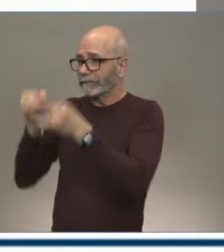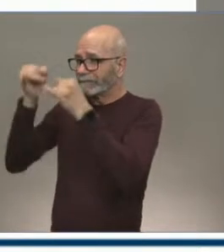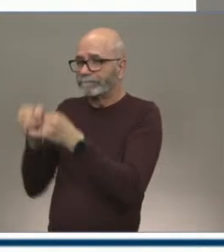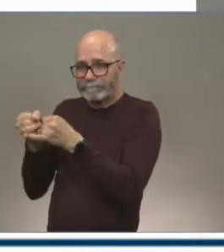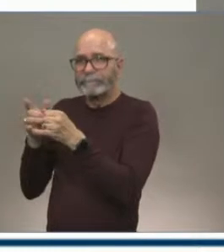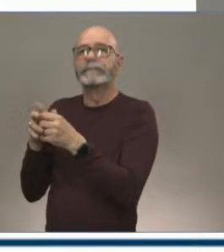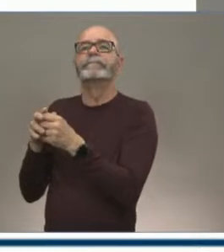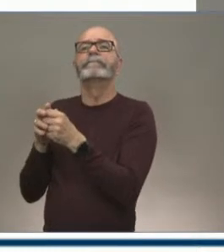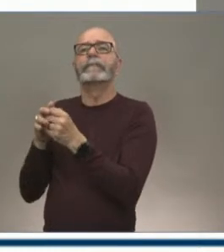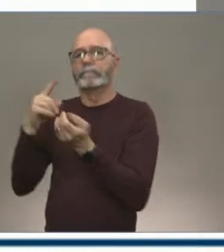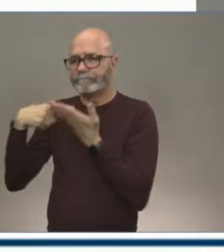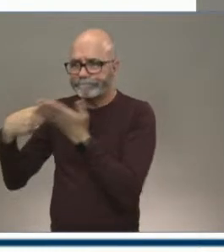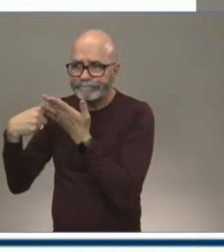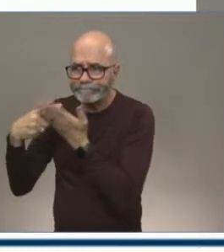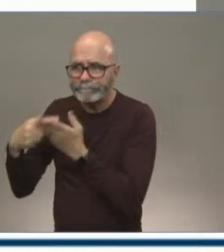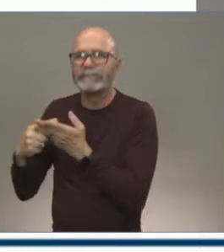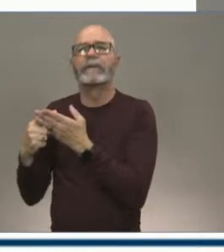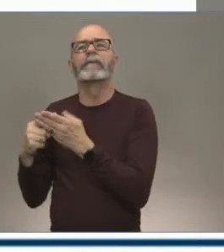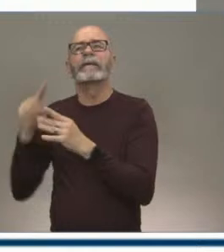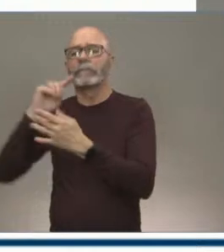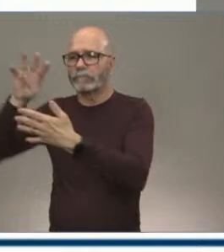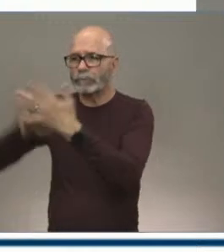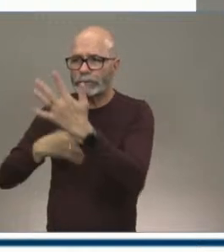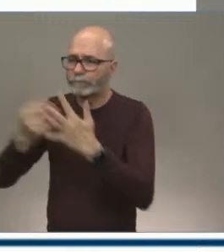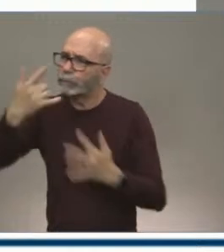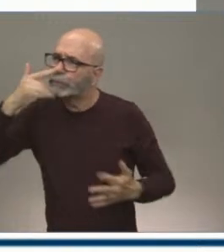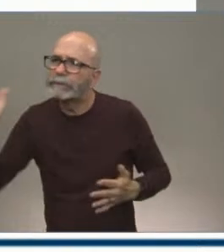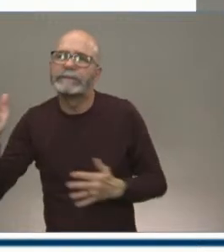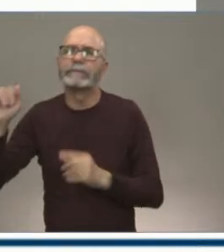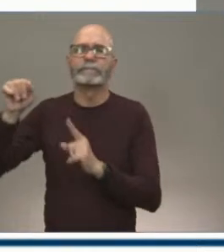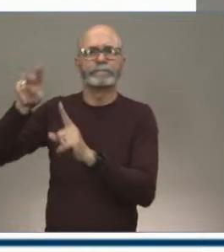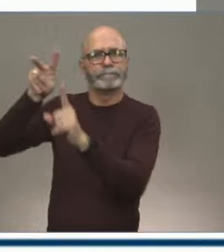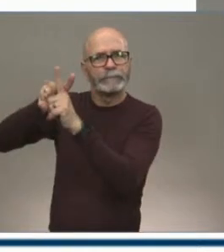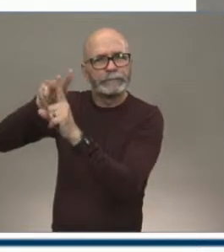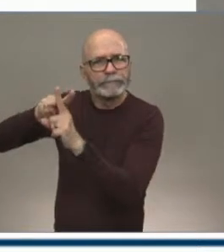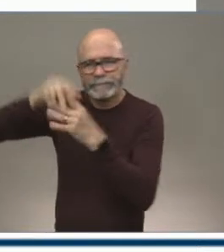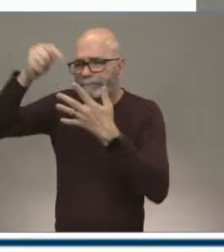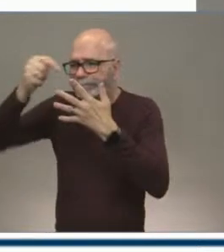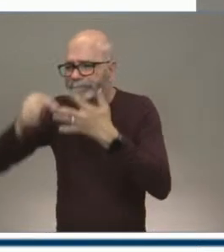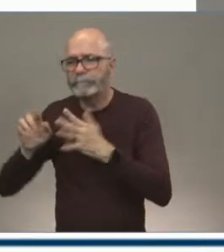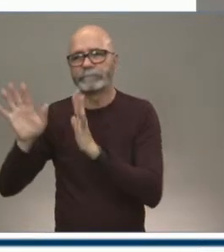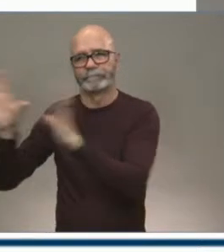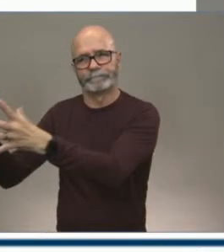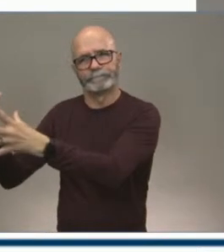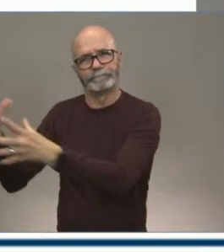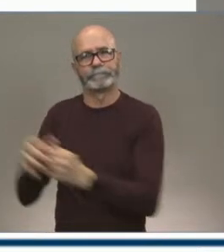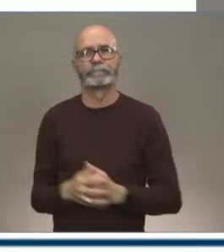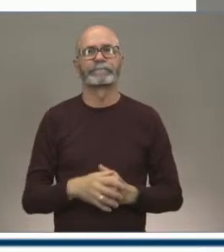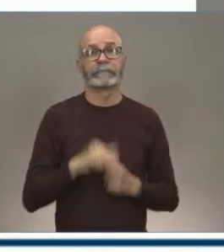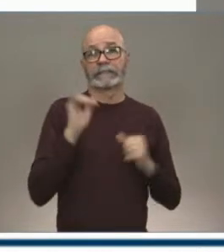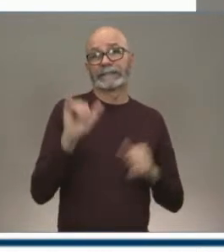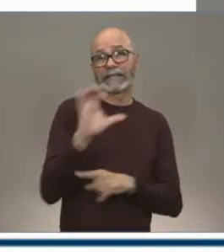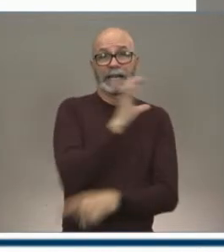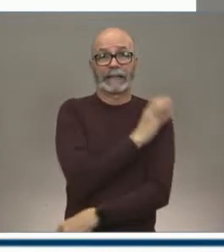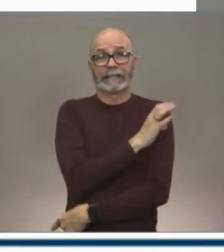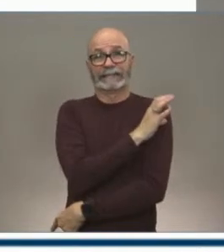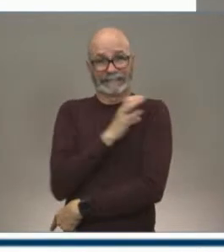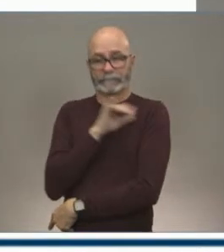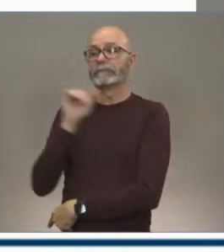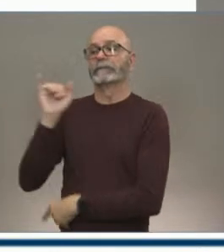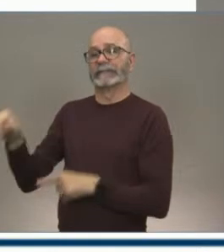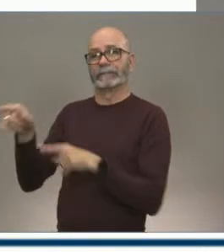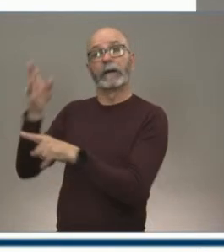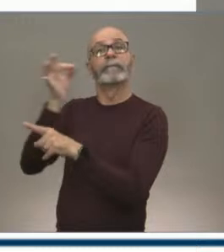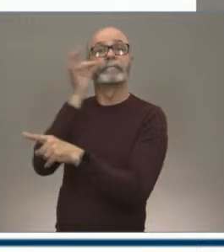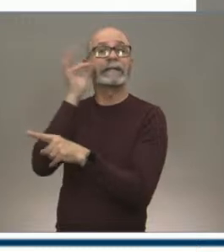appointment by the Mielberg First Nation Health Centre. All the First Nations clinics will be managed by their respective